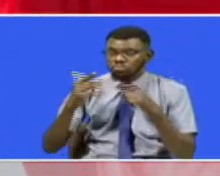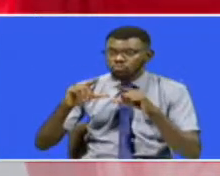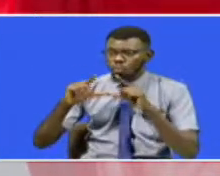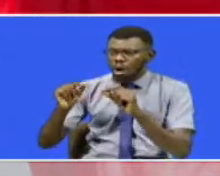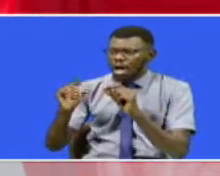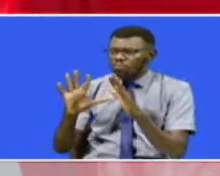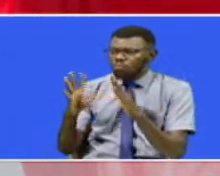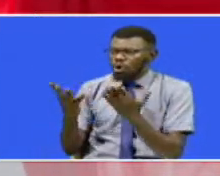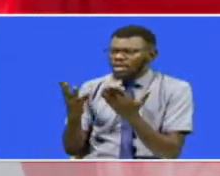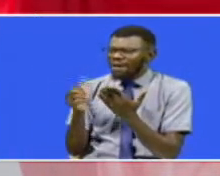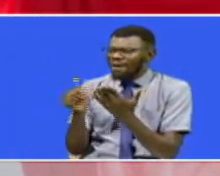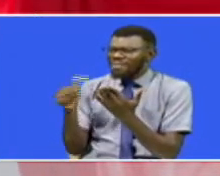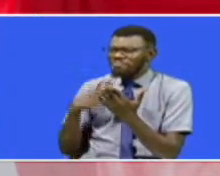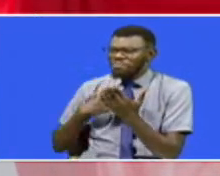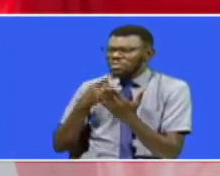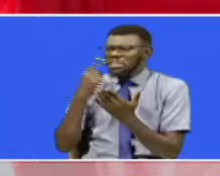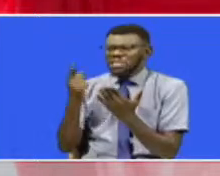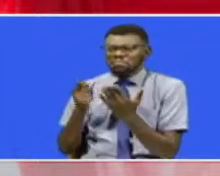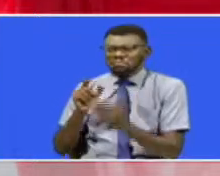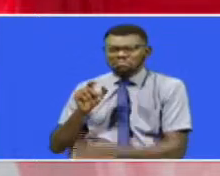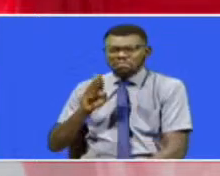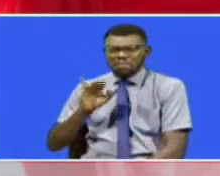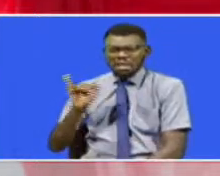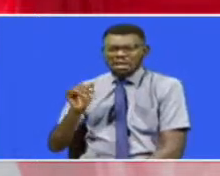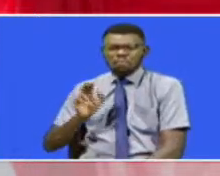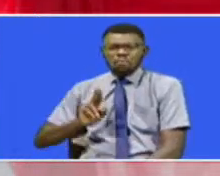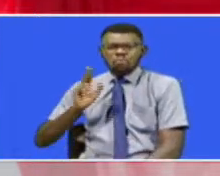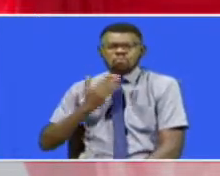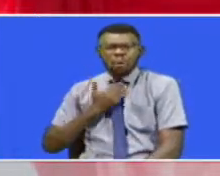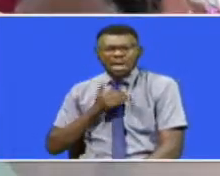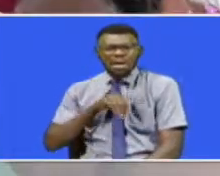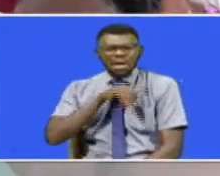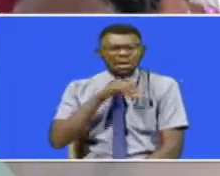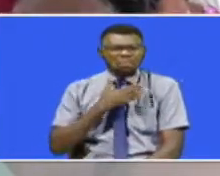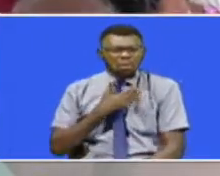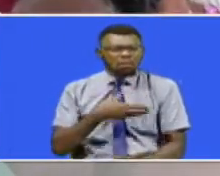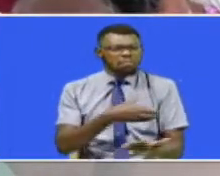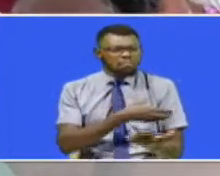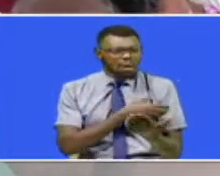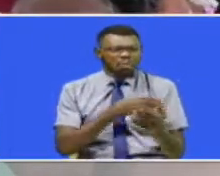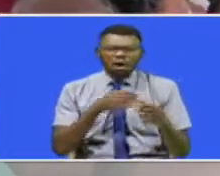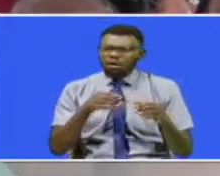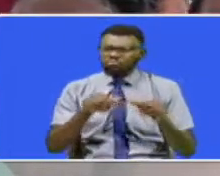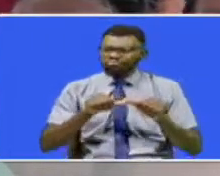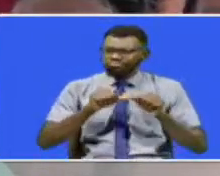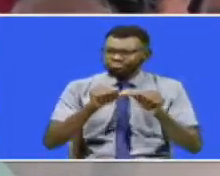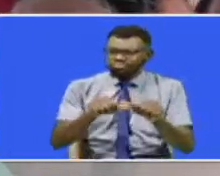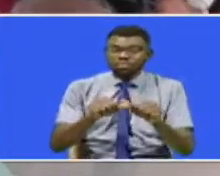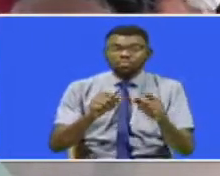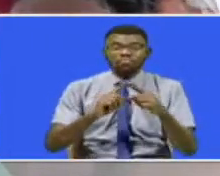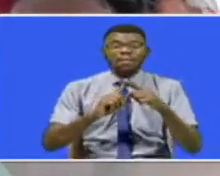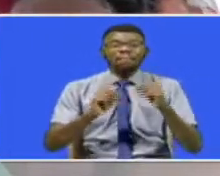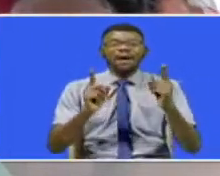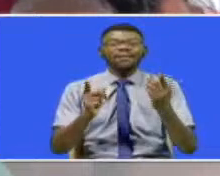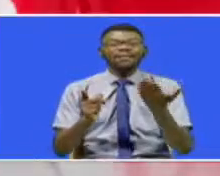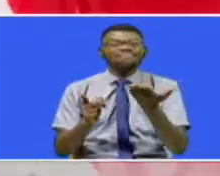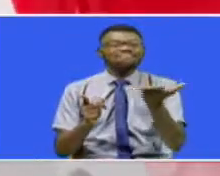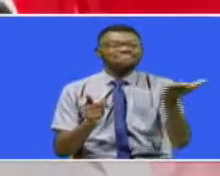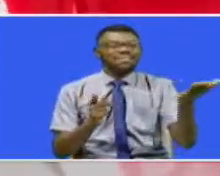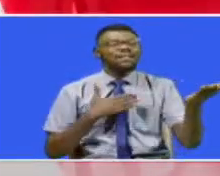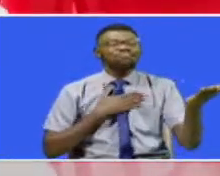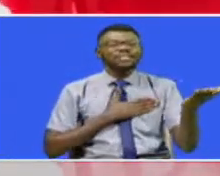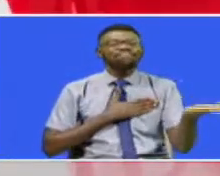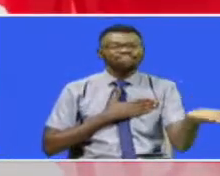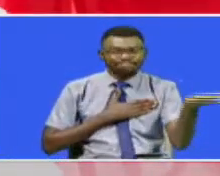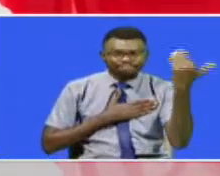Ati Uhuru anataka BBI na Raila ati kwa sababu anataka kuendelea. Si ndio mliambiwa? Nataka moja wenu